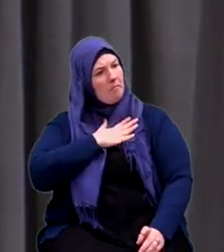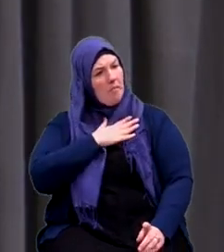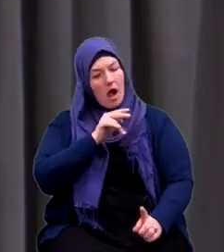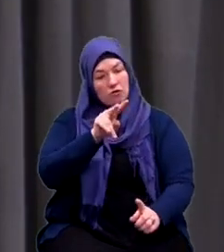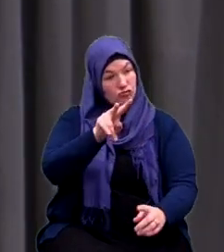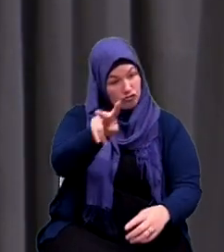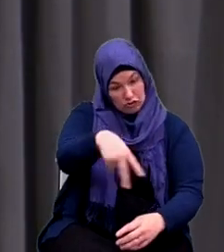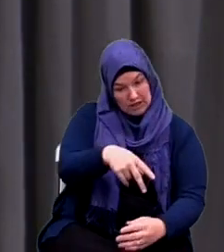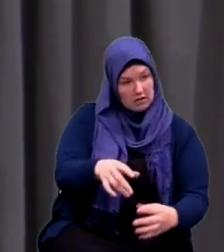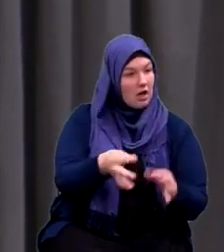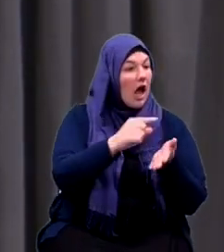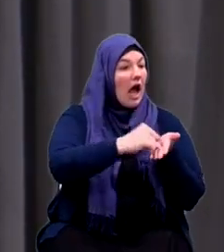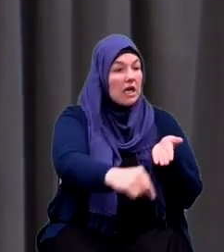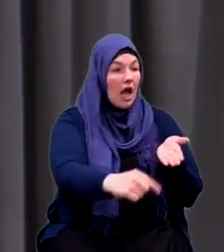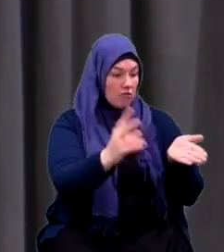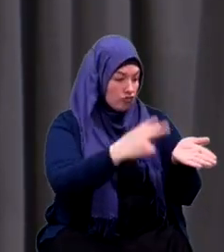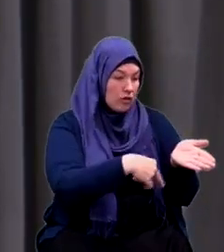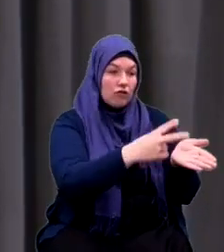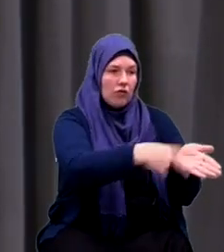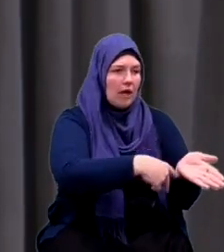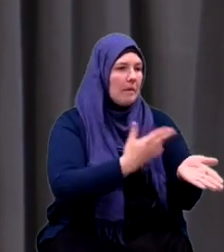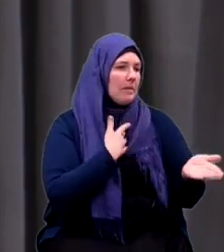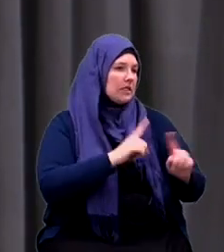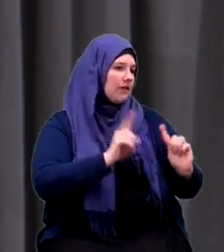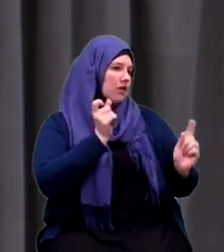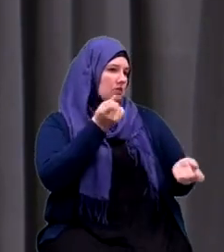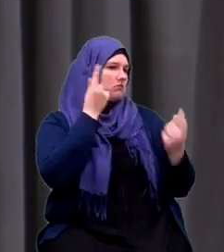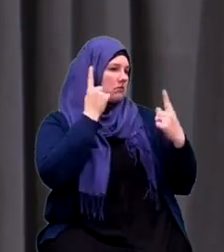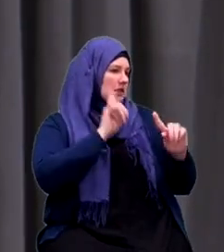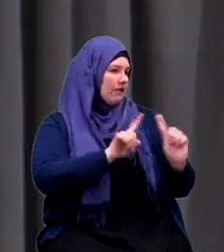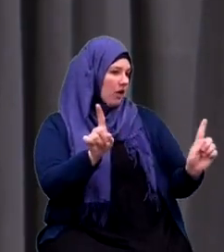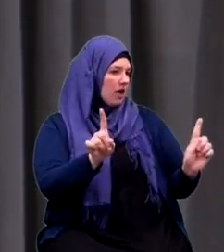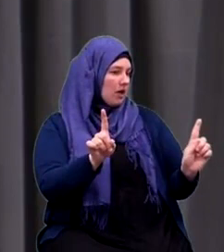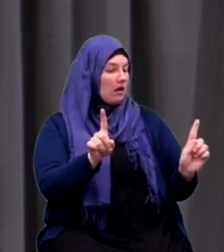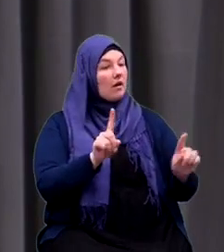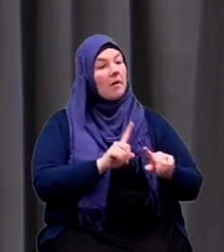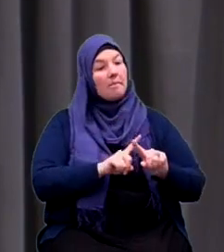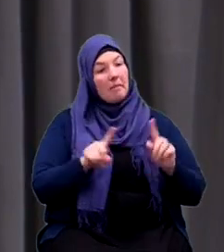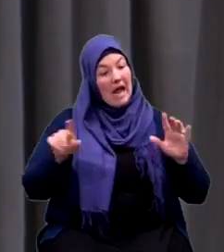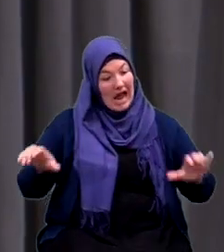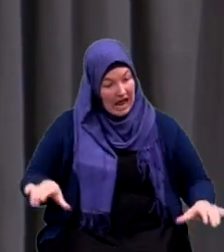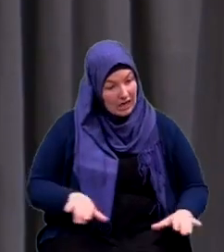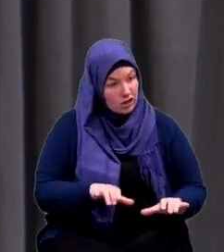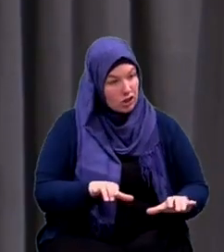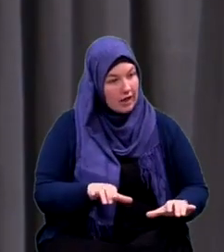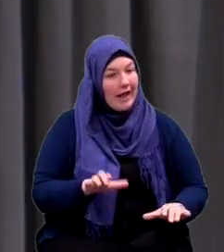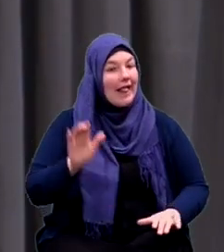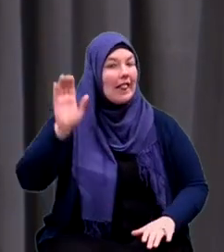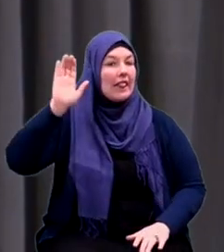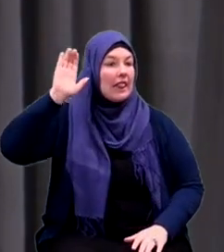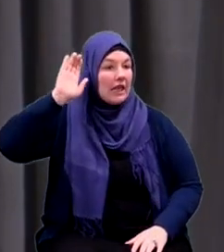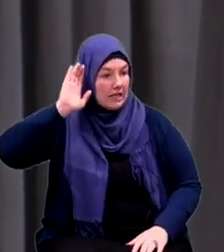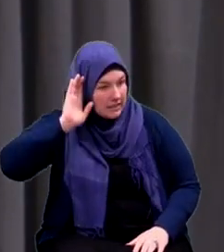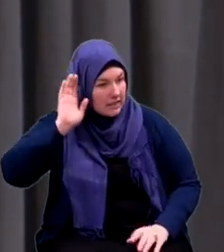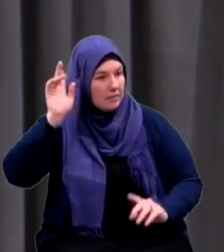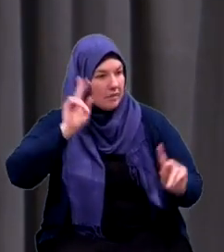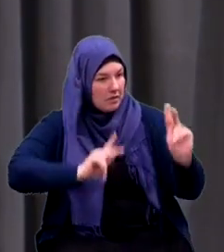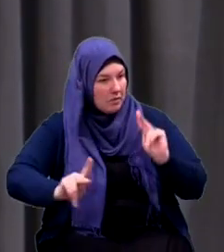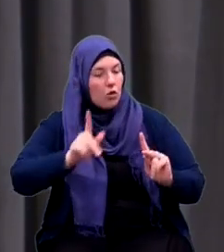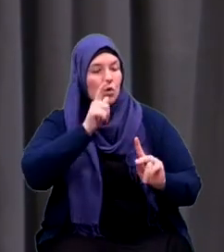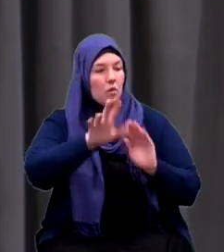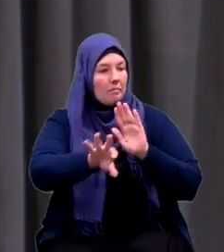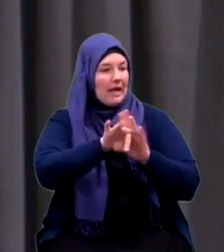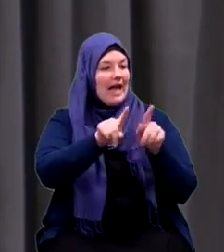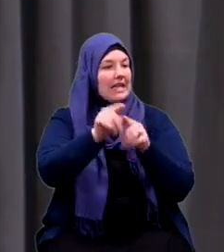understanding of different ayah, different hadith. But when it comes to action, listen to the people that you choose as